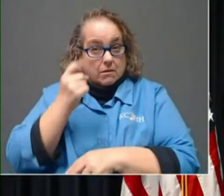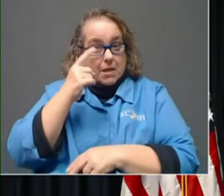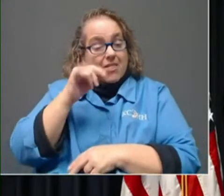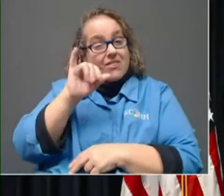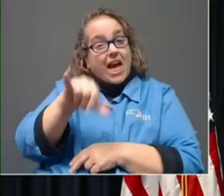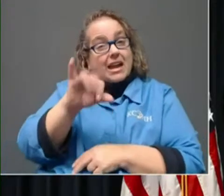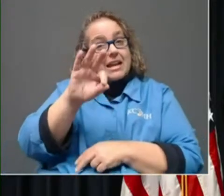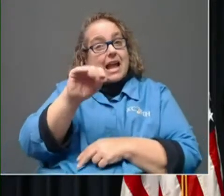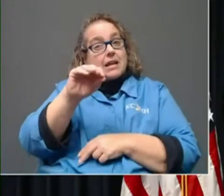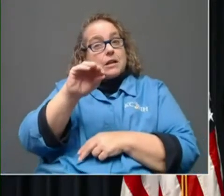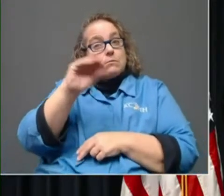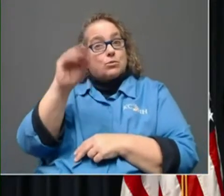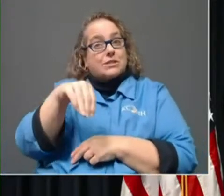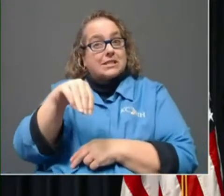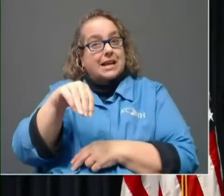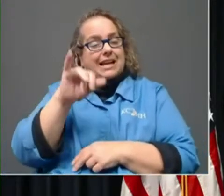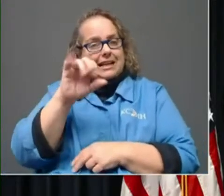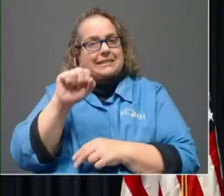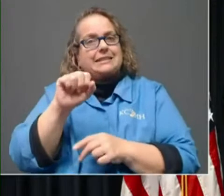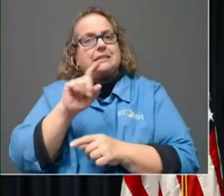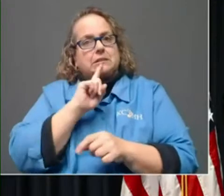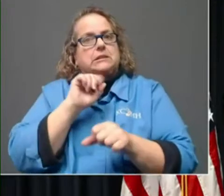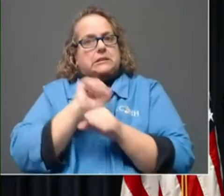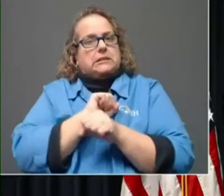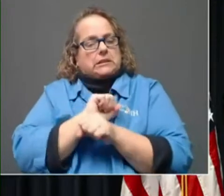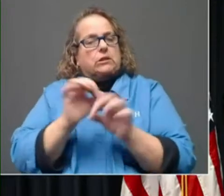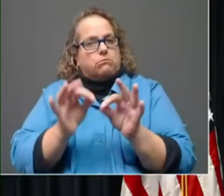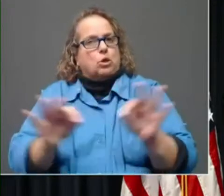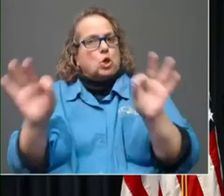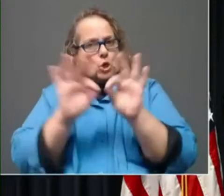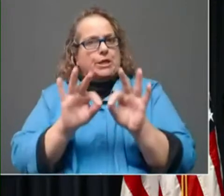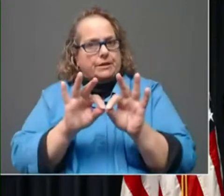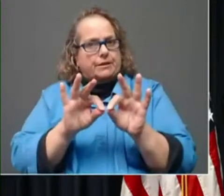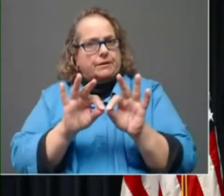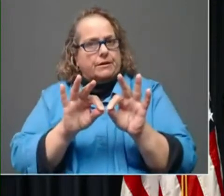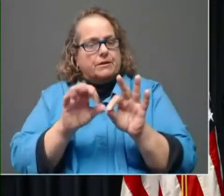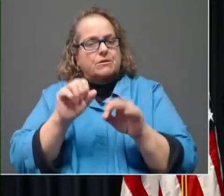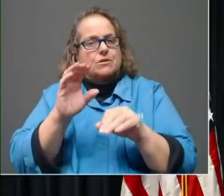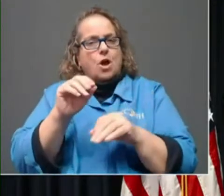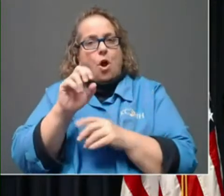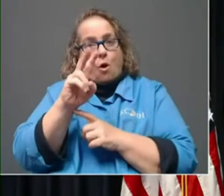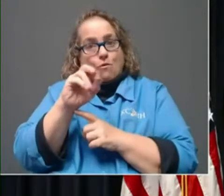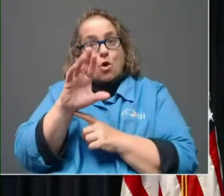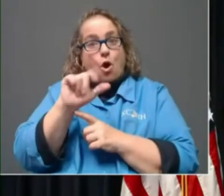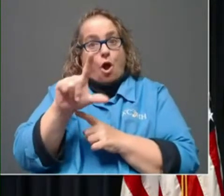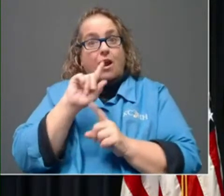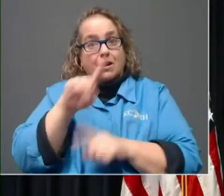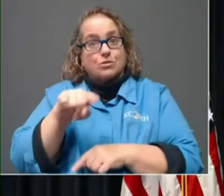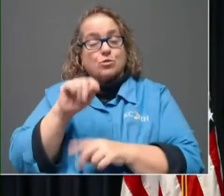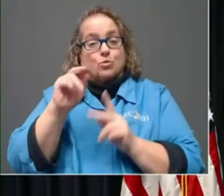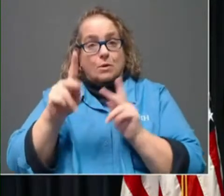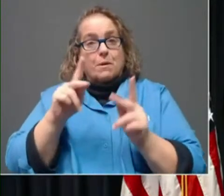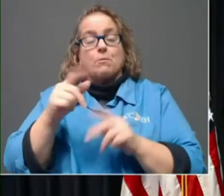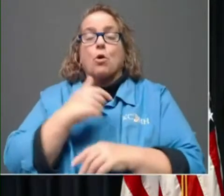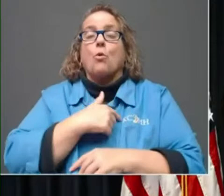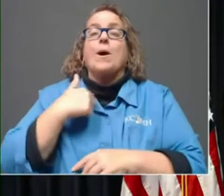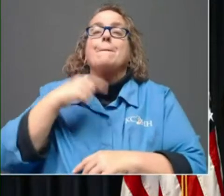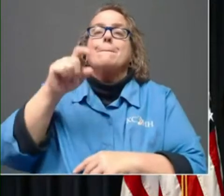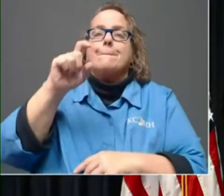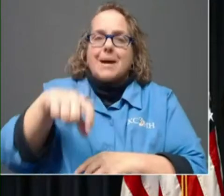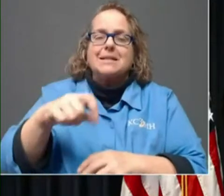90% is absolutely critical. And so the overall answer to people is we've got to get as many